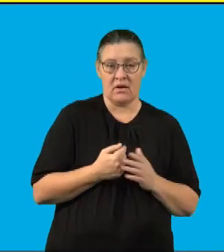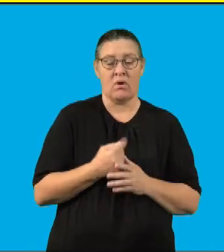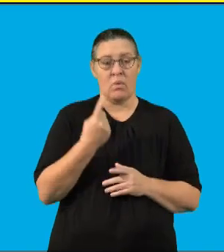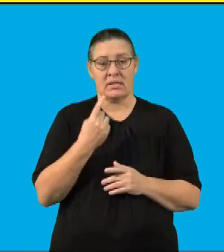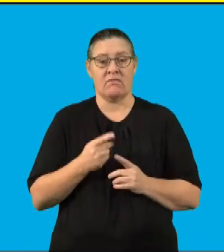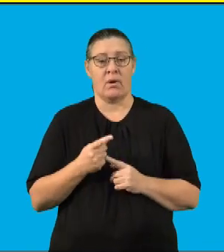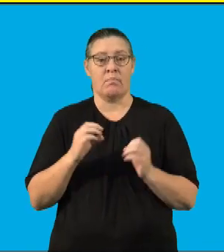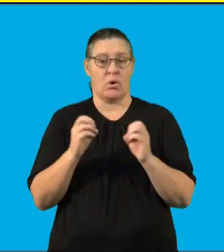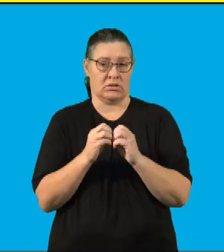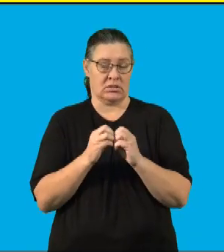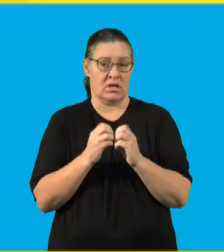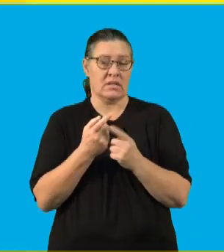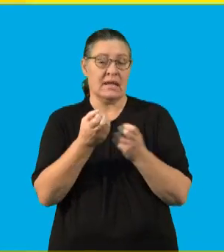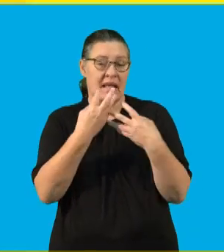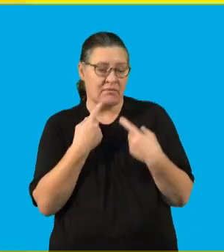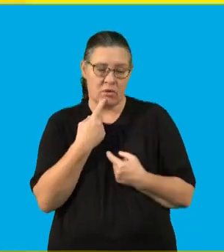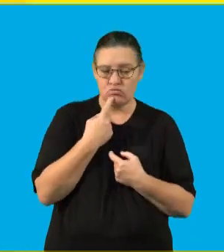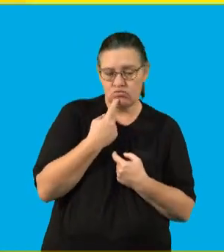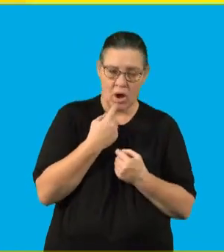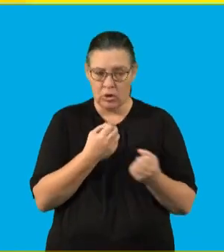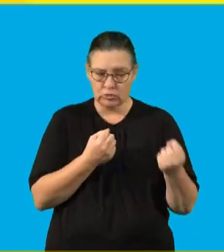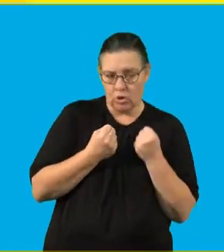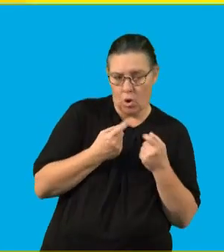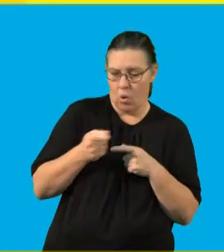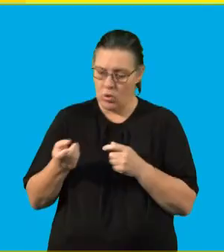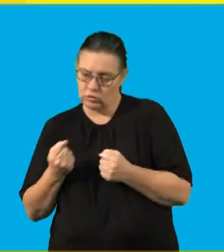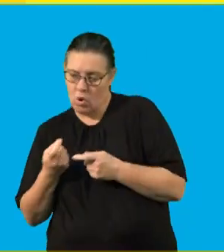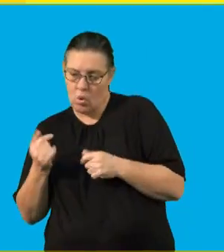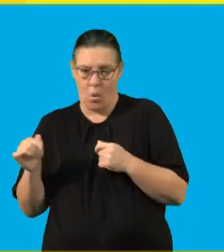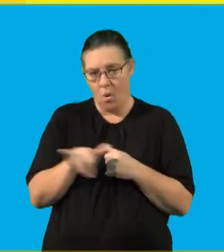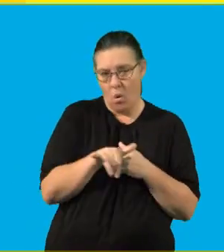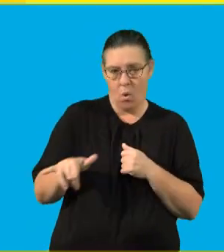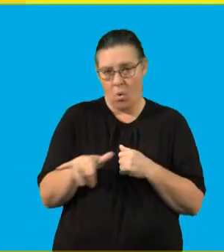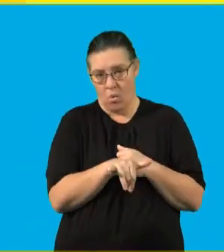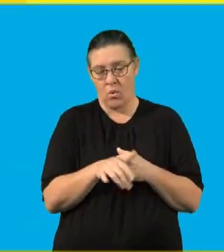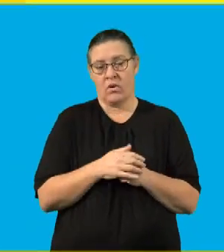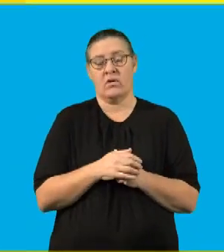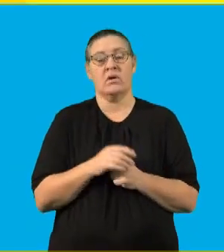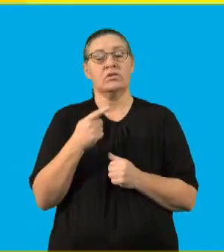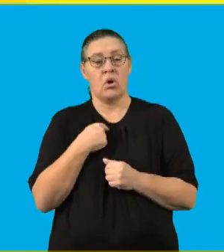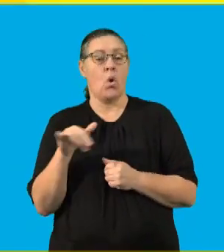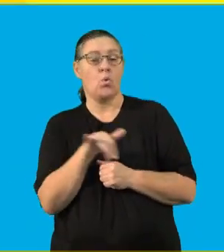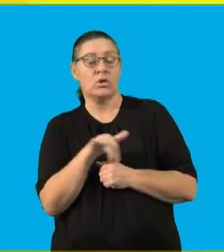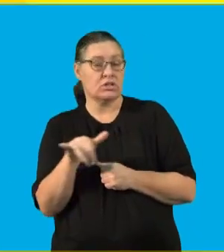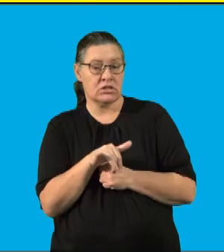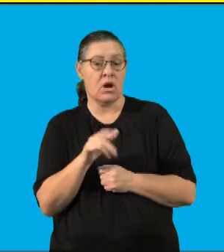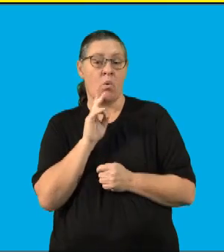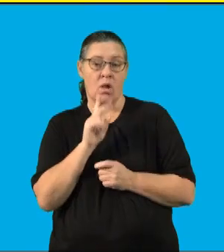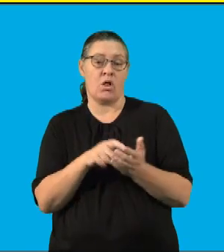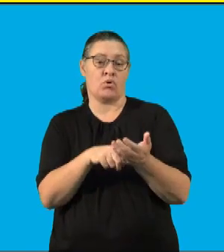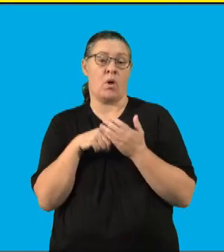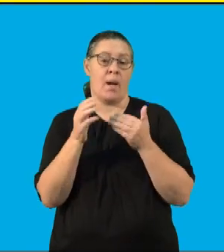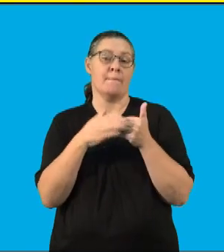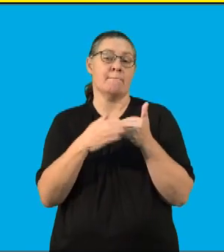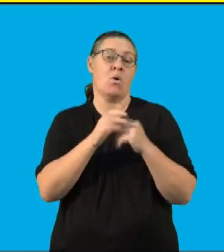one side of hydrogen bond. So that now gives you a clue on which one is stronger than the other. And because of that, as a result, which one